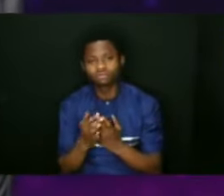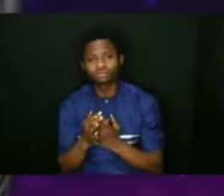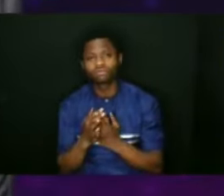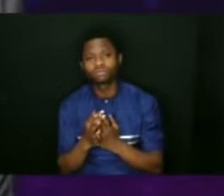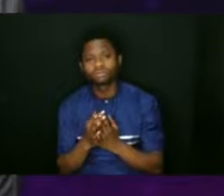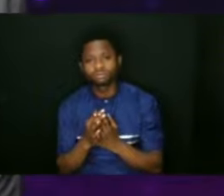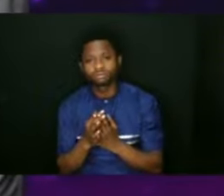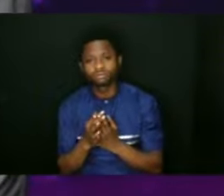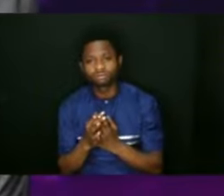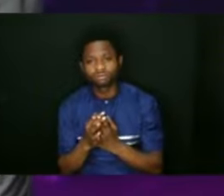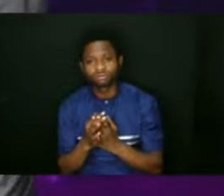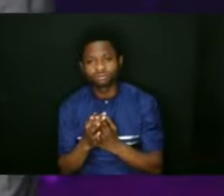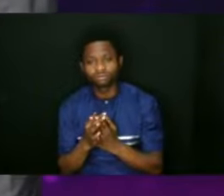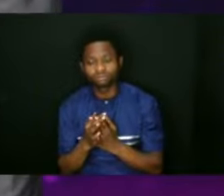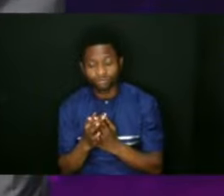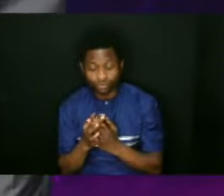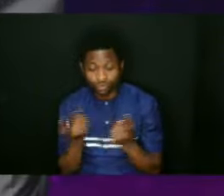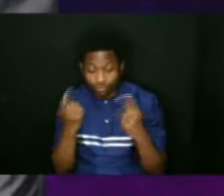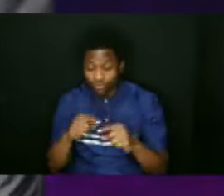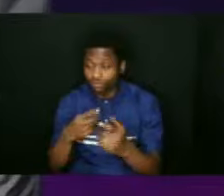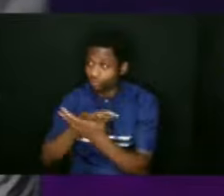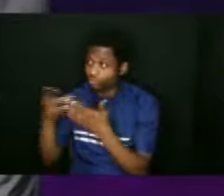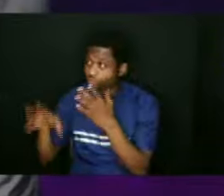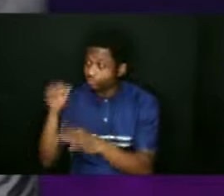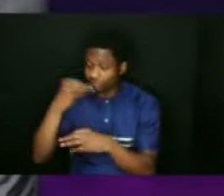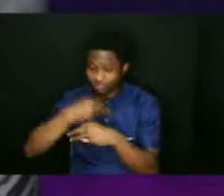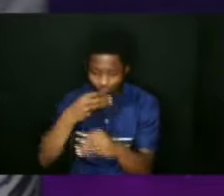that once you are polished by the Holy